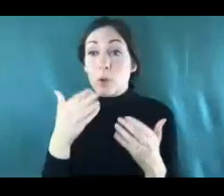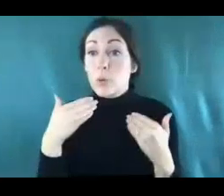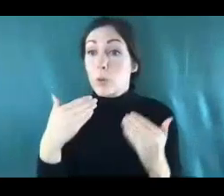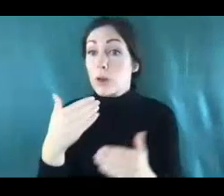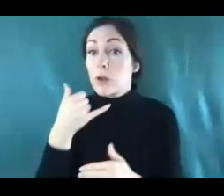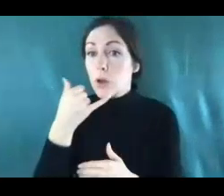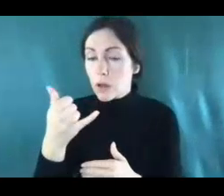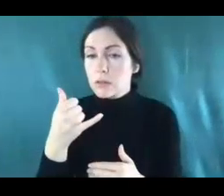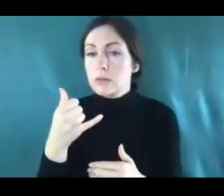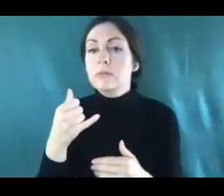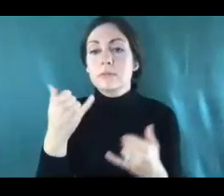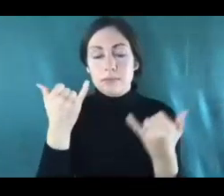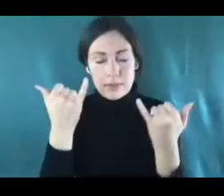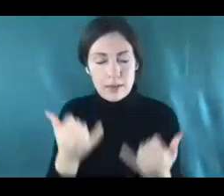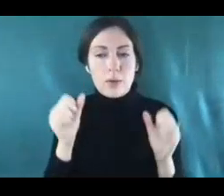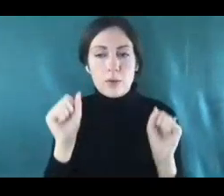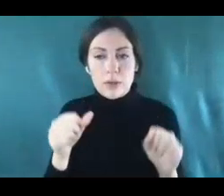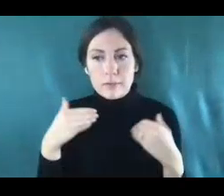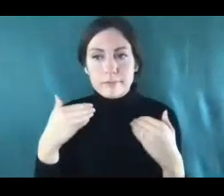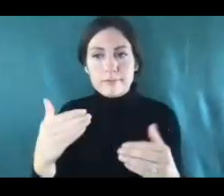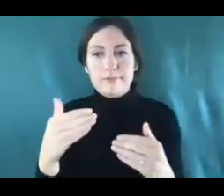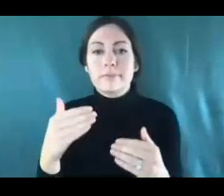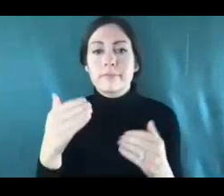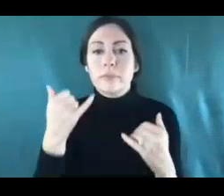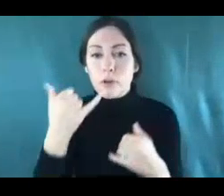and then provide that meeting ID.